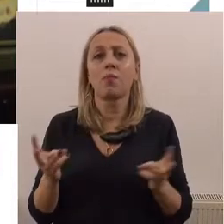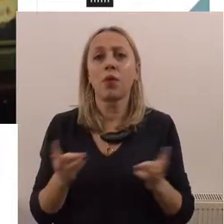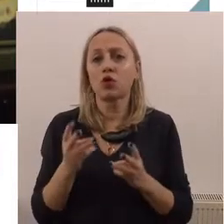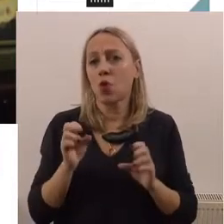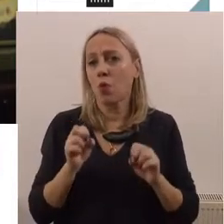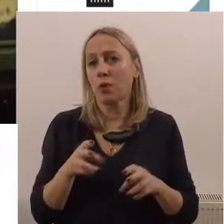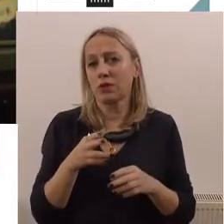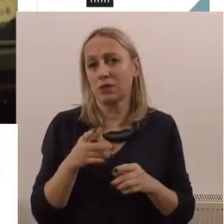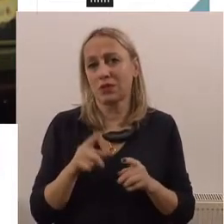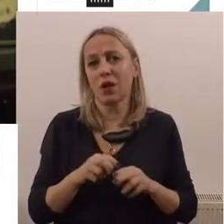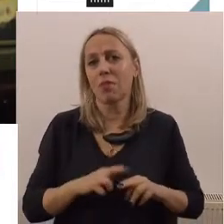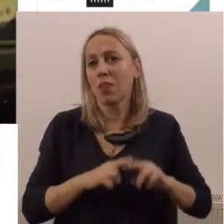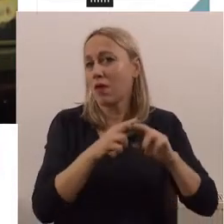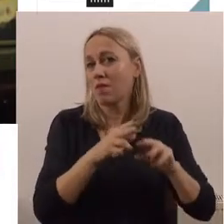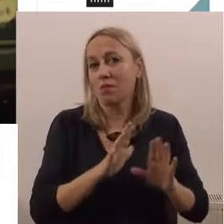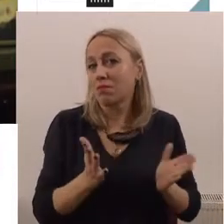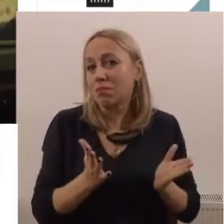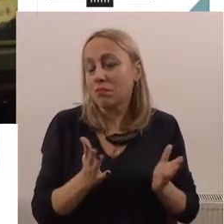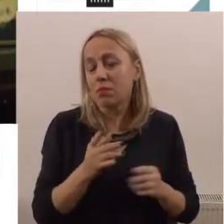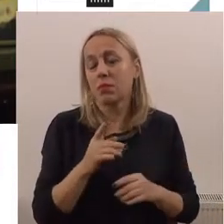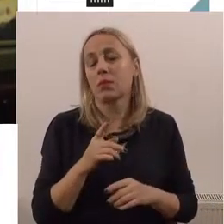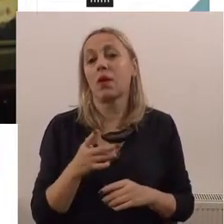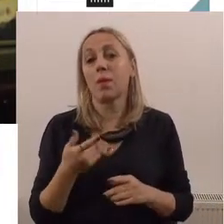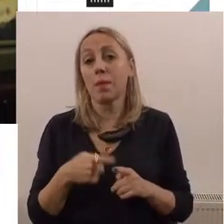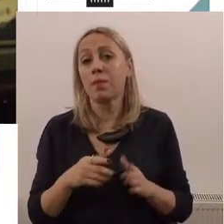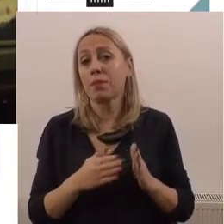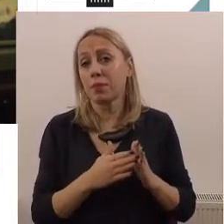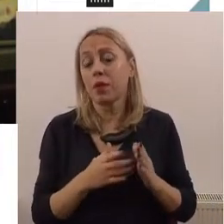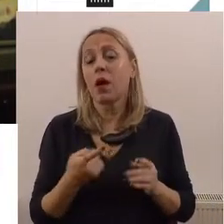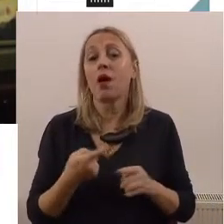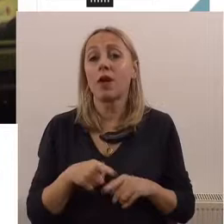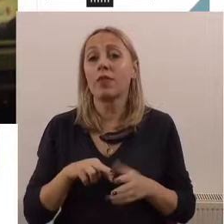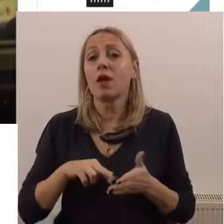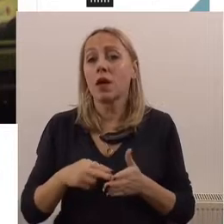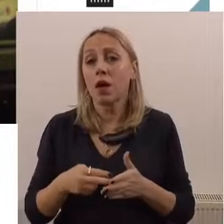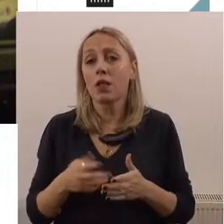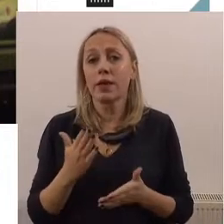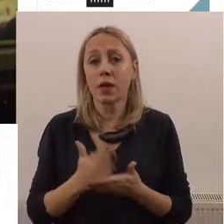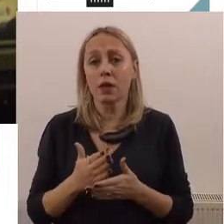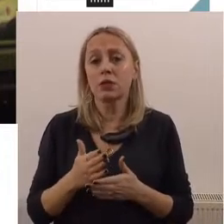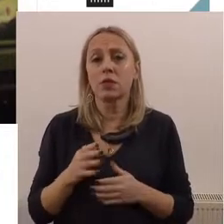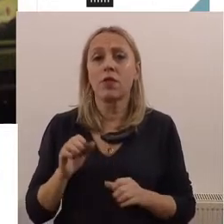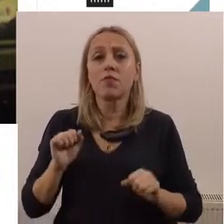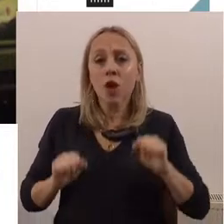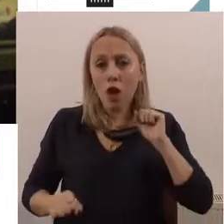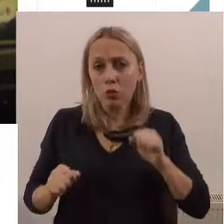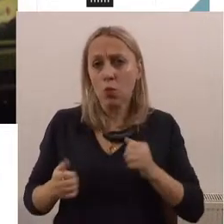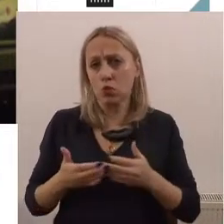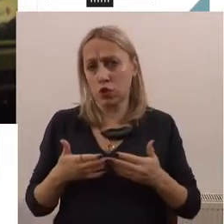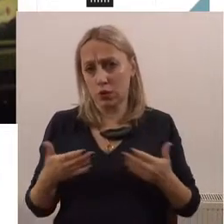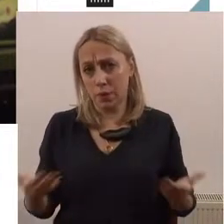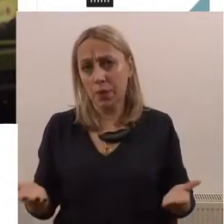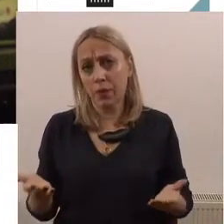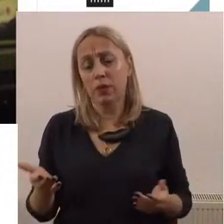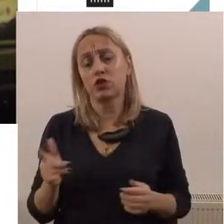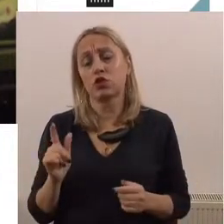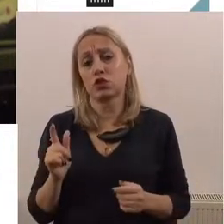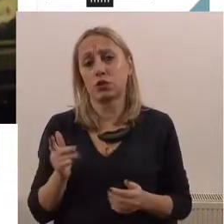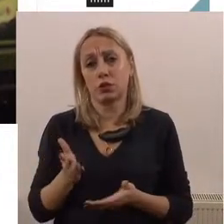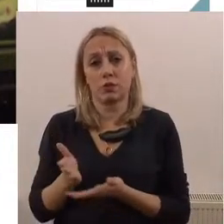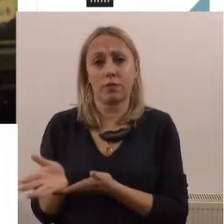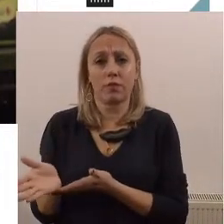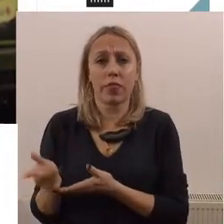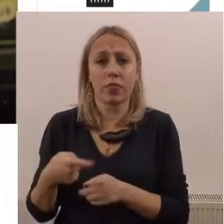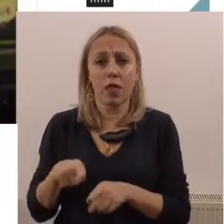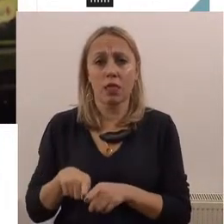above or below that are not accessible in terms of the fire security. And there is a big potential in that area.